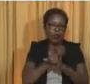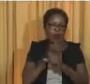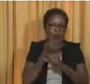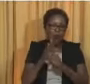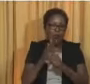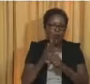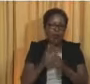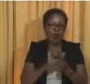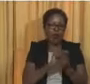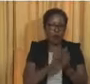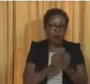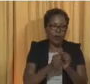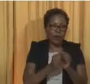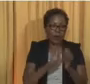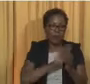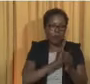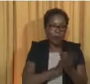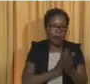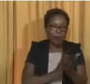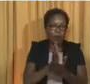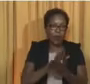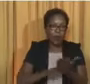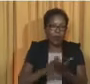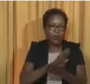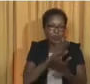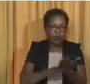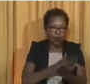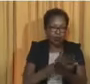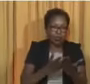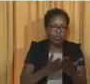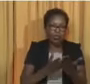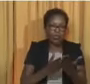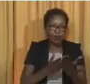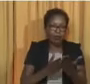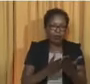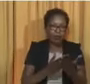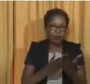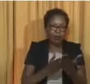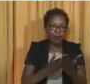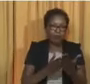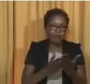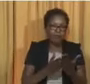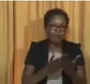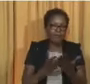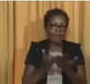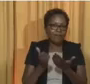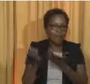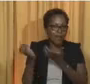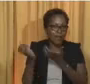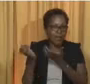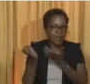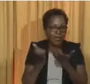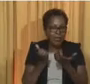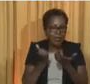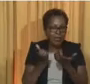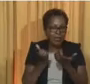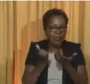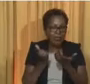power, such as through the basic structure doctrine, become increasingly required in context where the